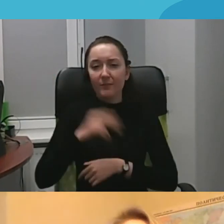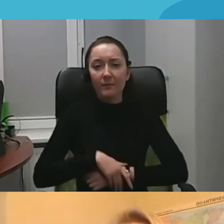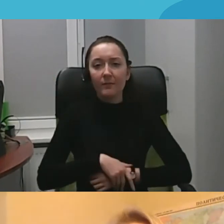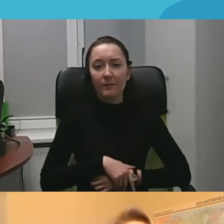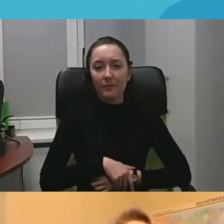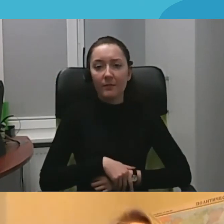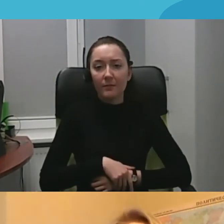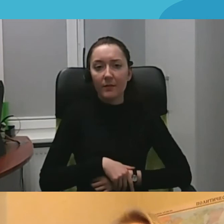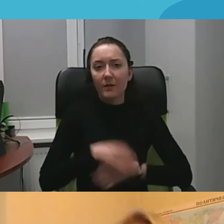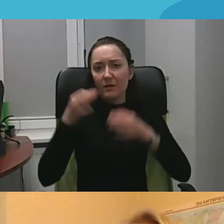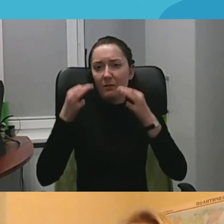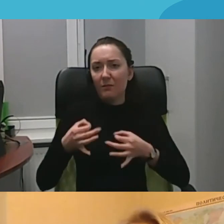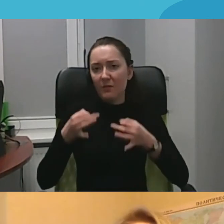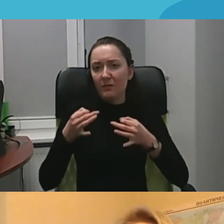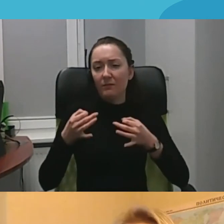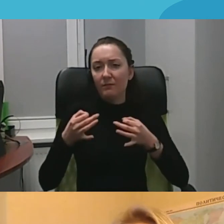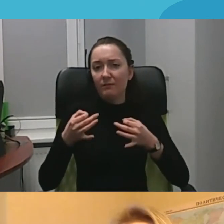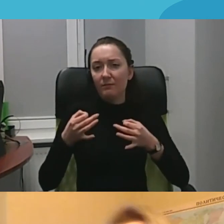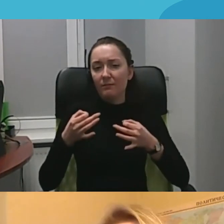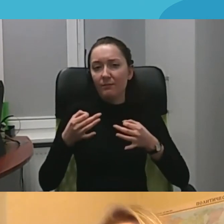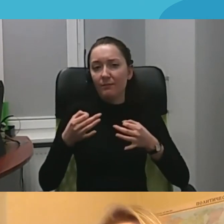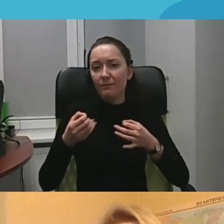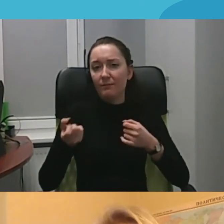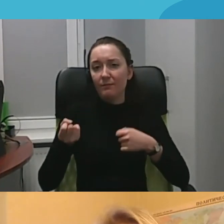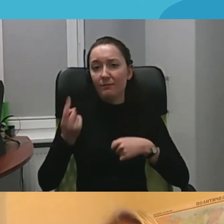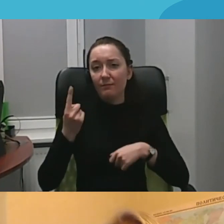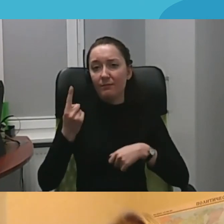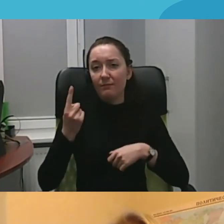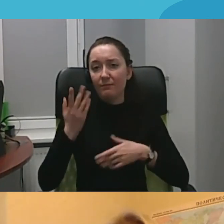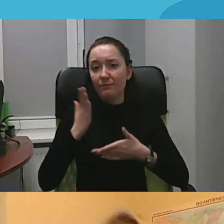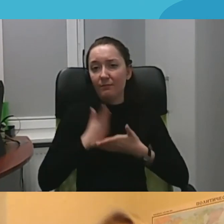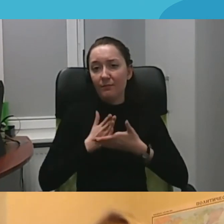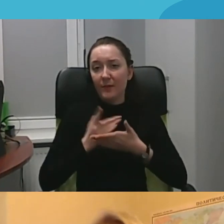today. And this is making at least one day better.